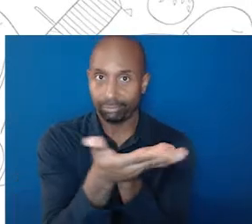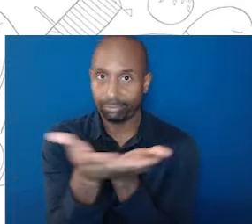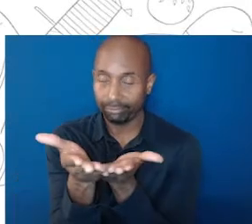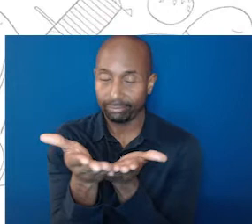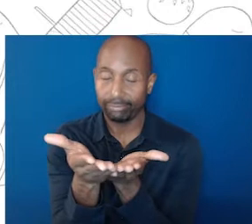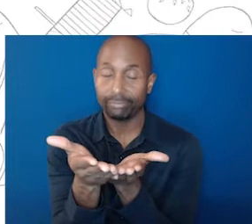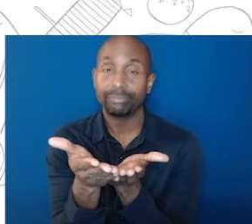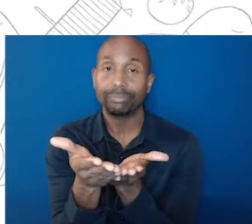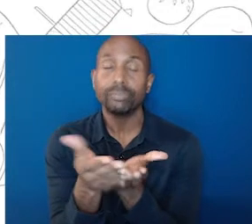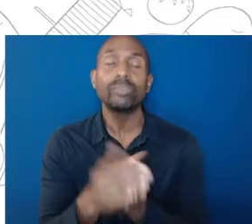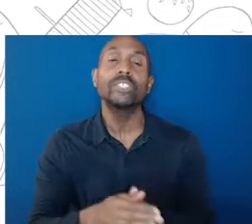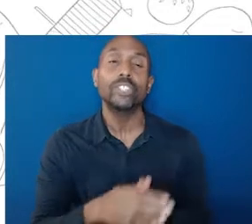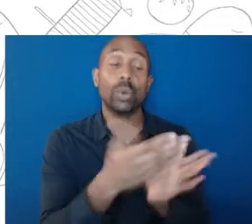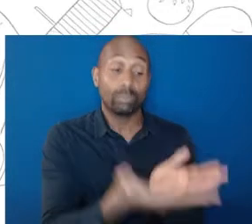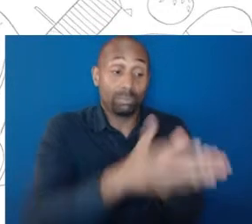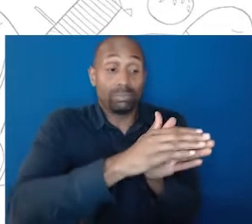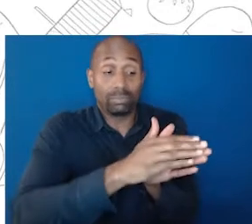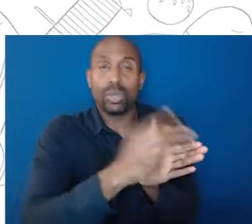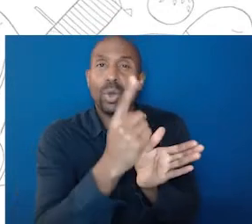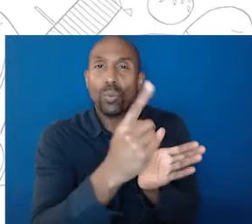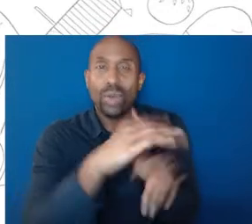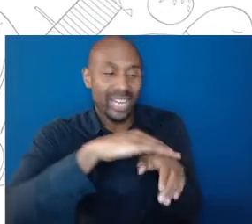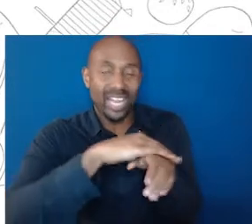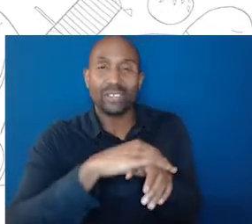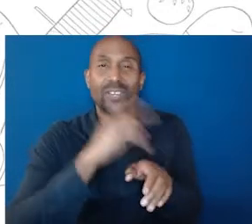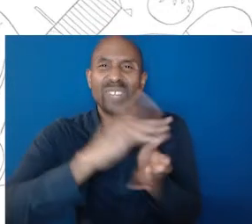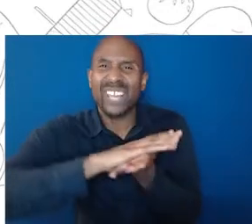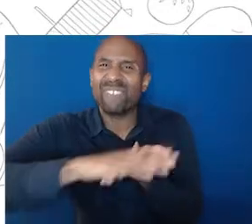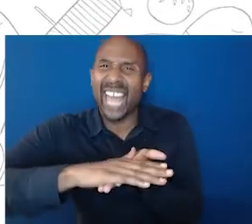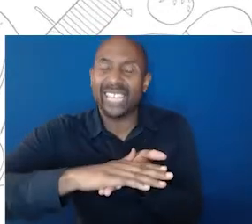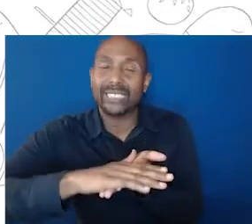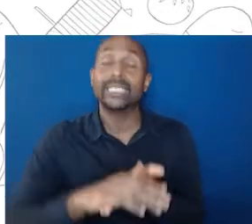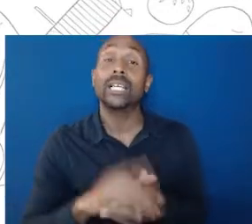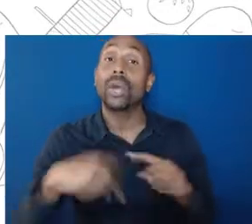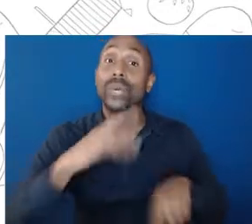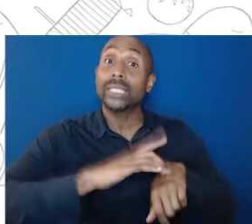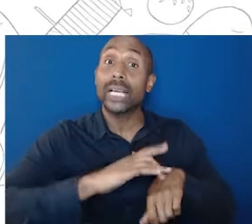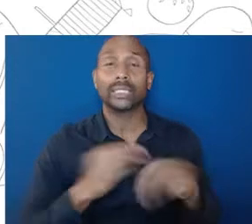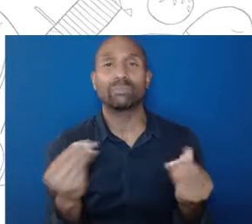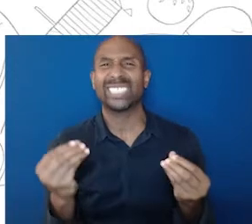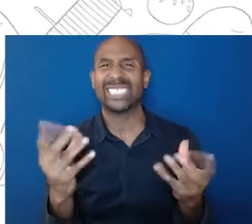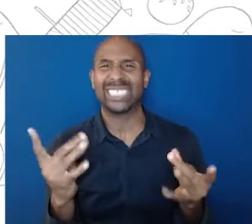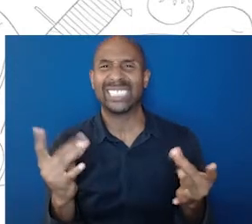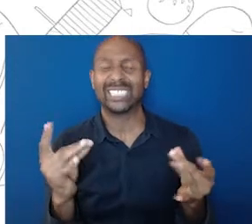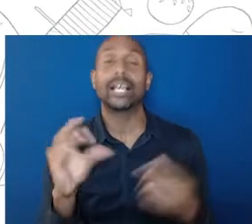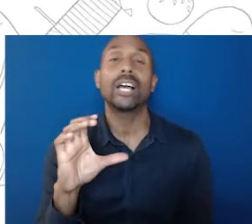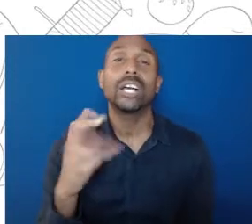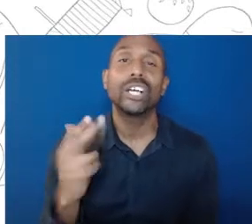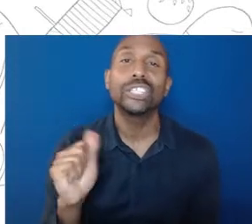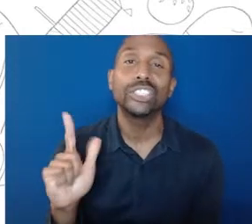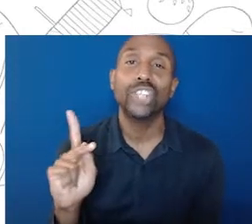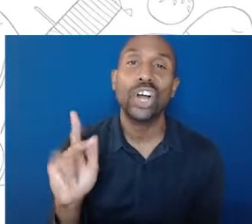And so it's flat on one side. And it feels pretty chalky. And it's also very, very dusty.